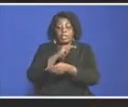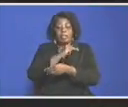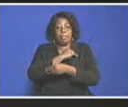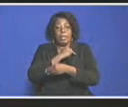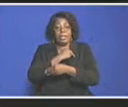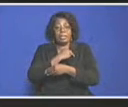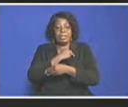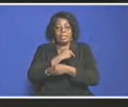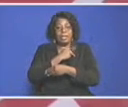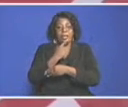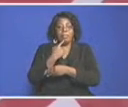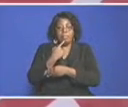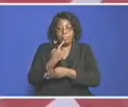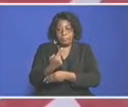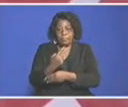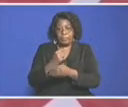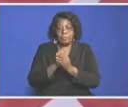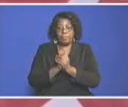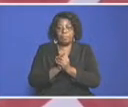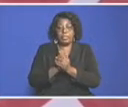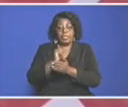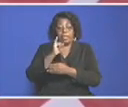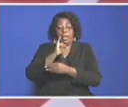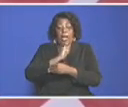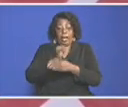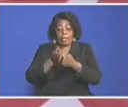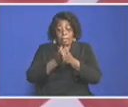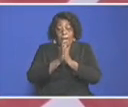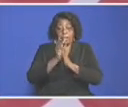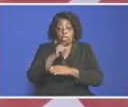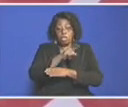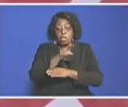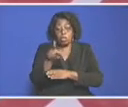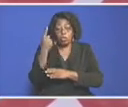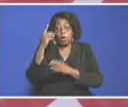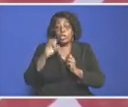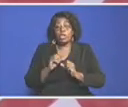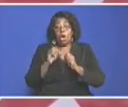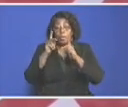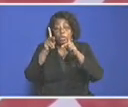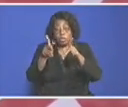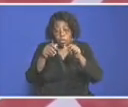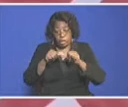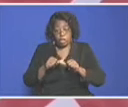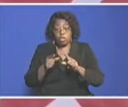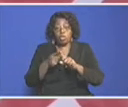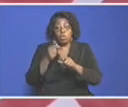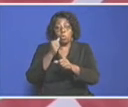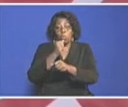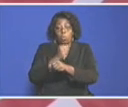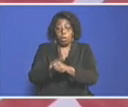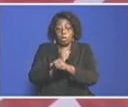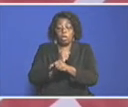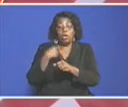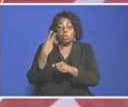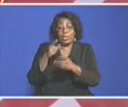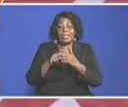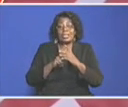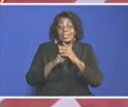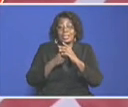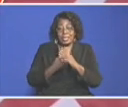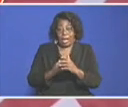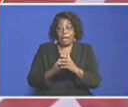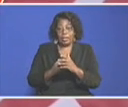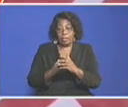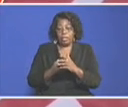Minnis, made this appeal. And I am asking you for the opportunity to continue the work we started before